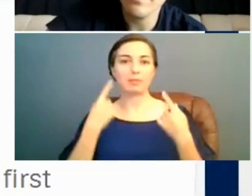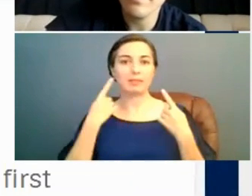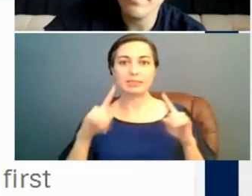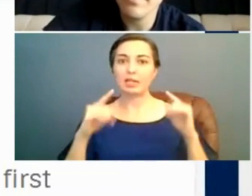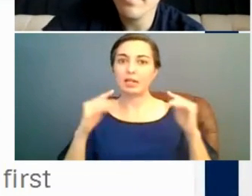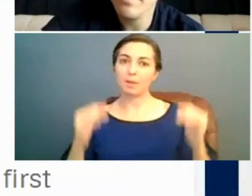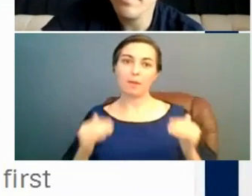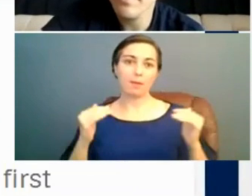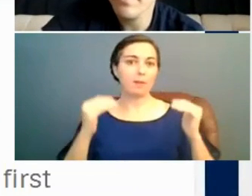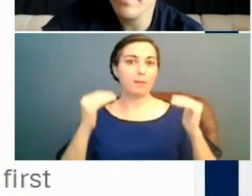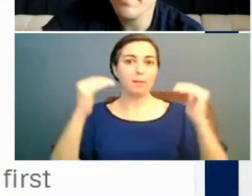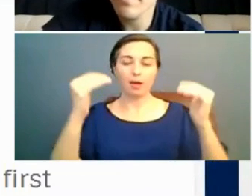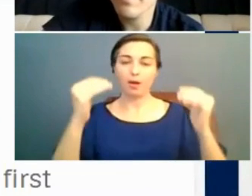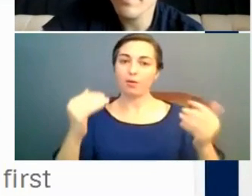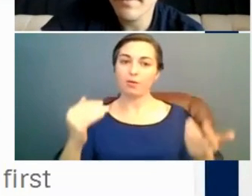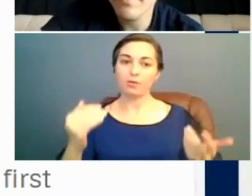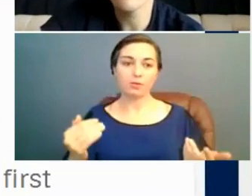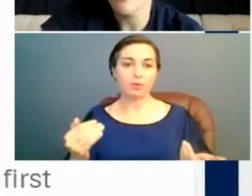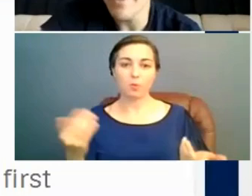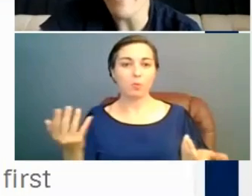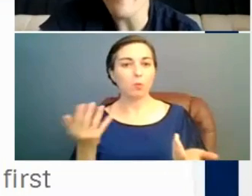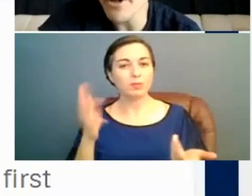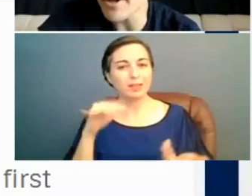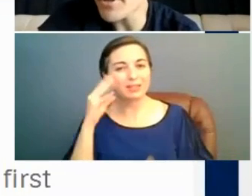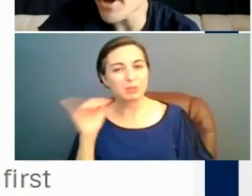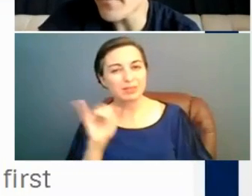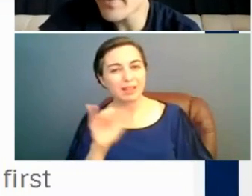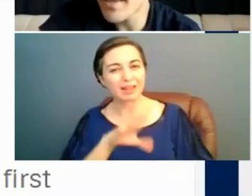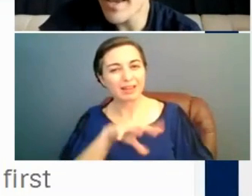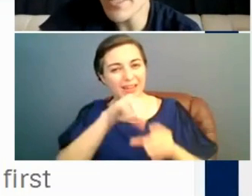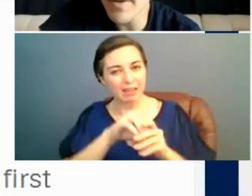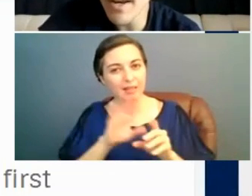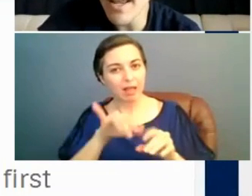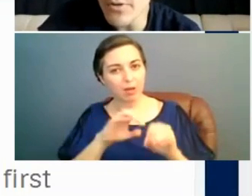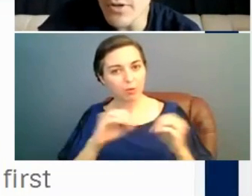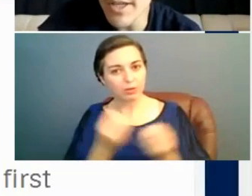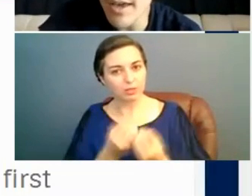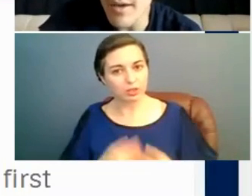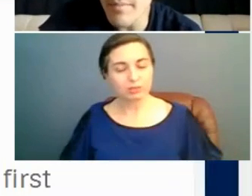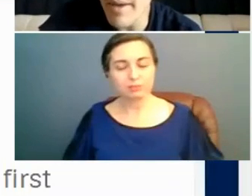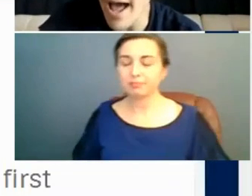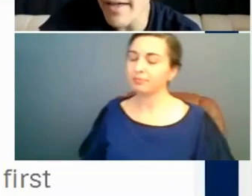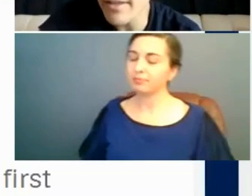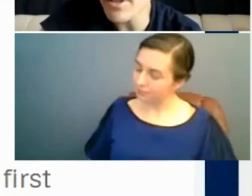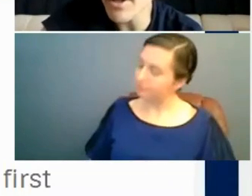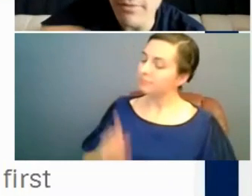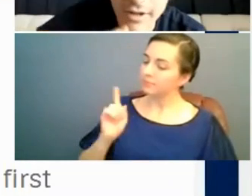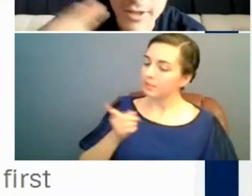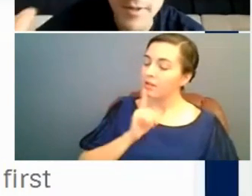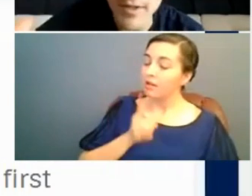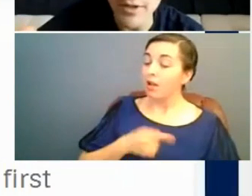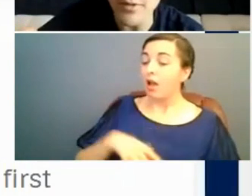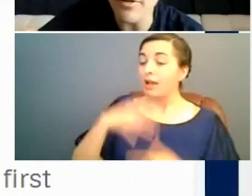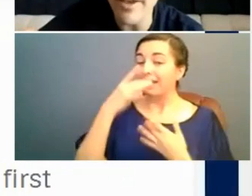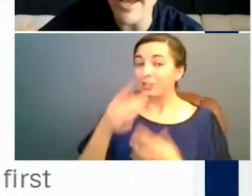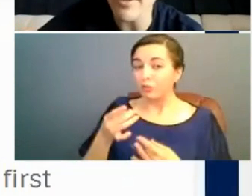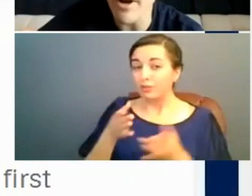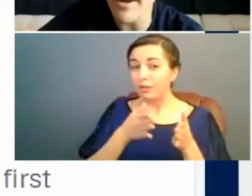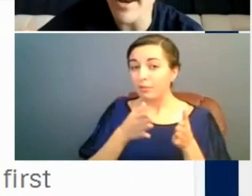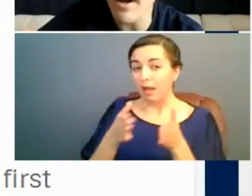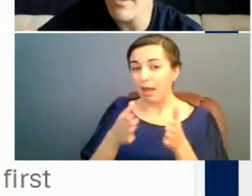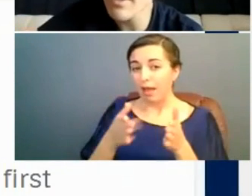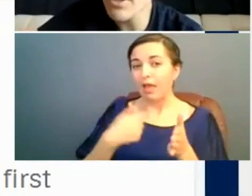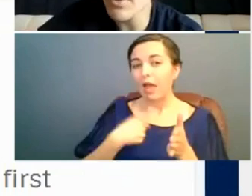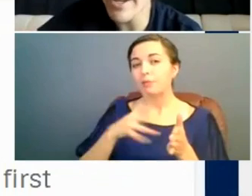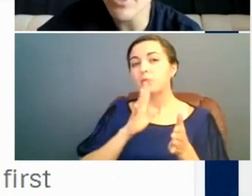organization, and what kinds of things were you doing? Yeah, for sure. So it's been an interesting path in general. I'll speak a little more vaguely